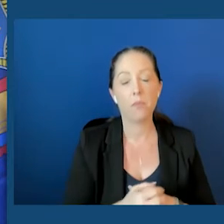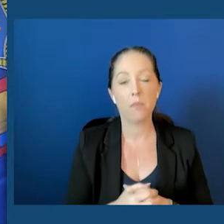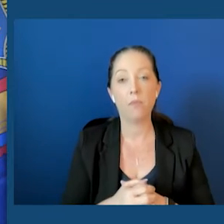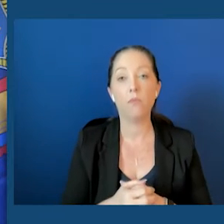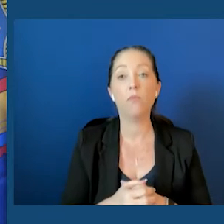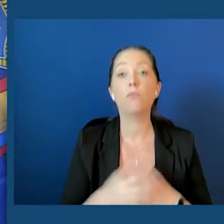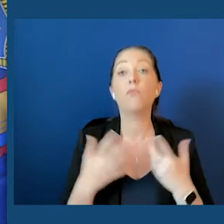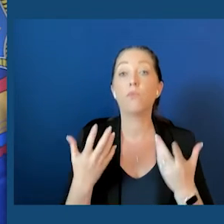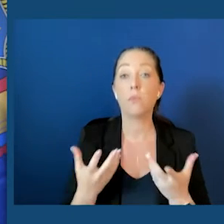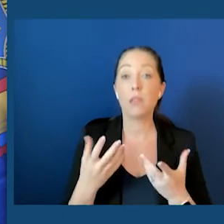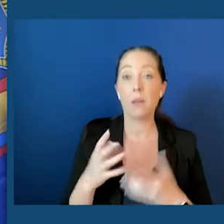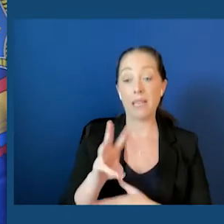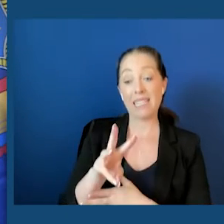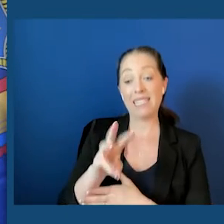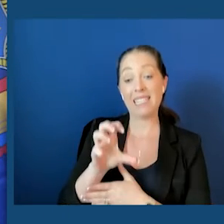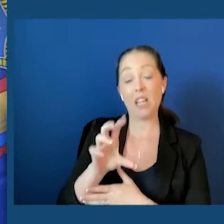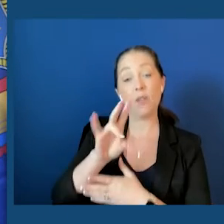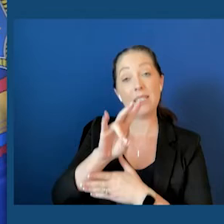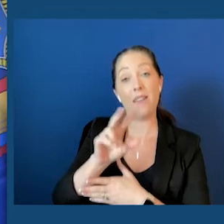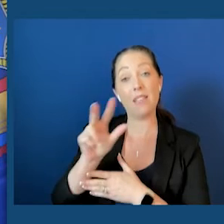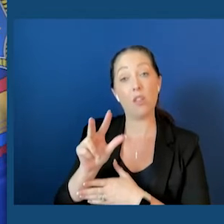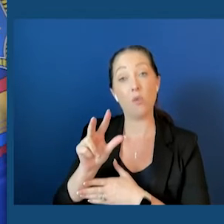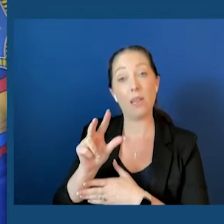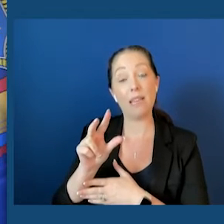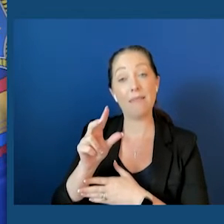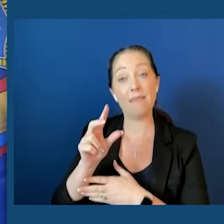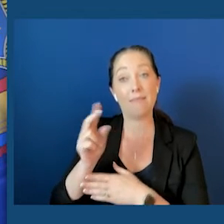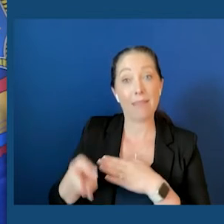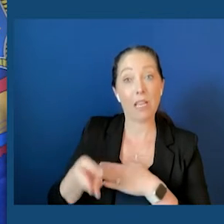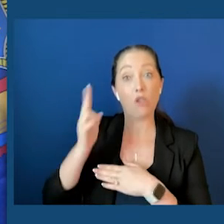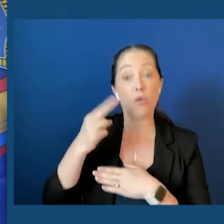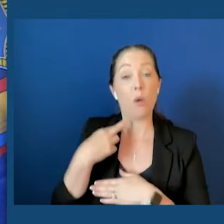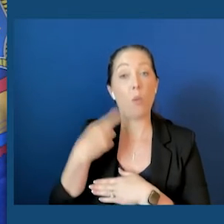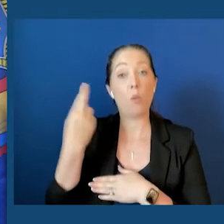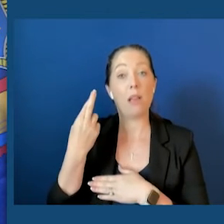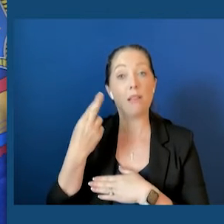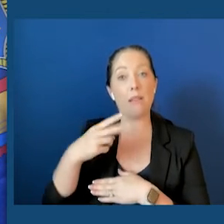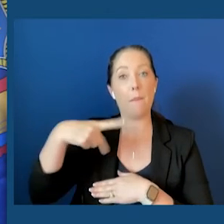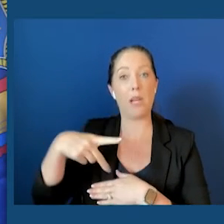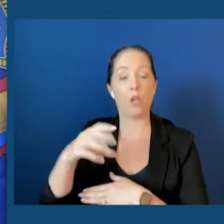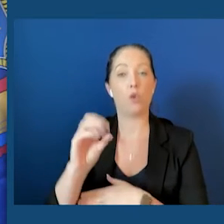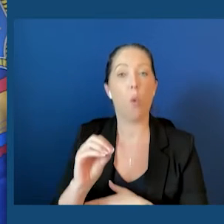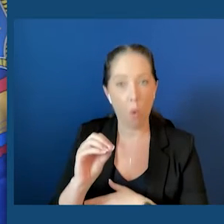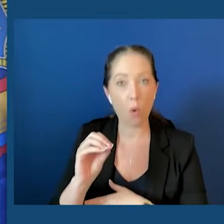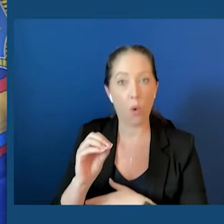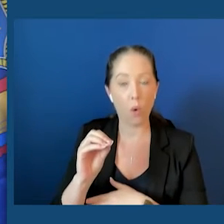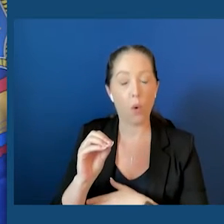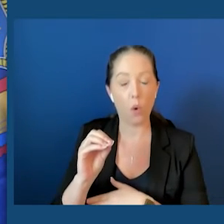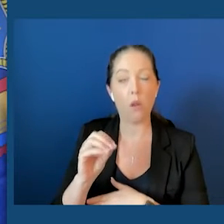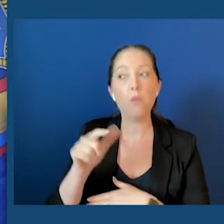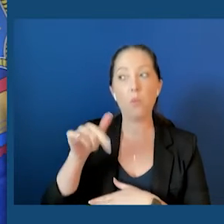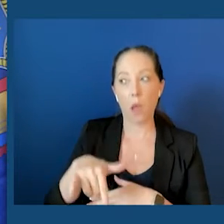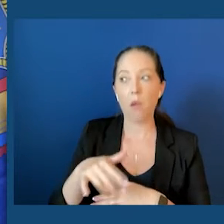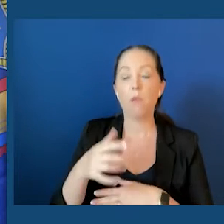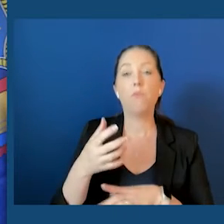filed 673 extreme risk protection orders, ERPOs, resulting in the removal